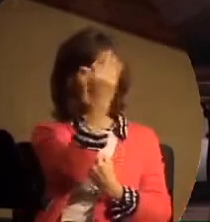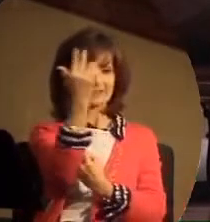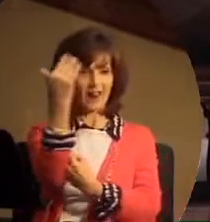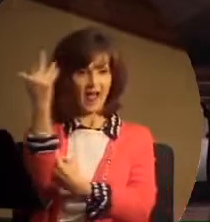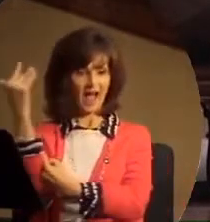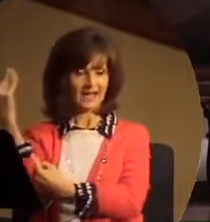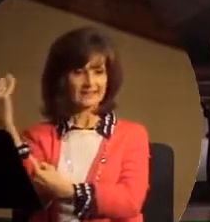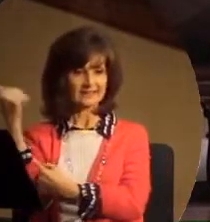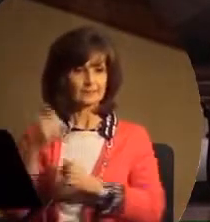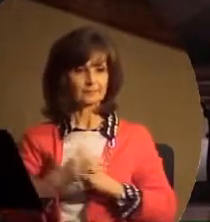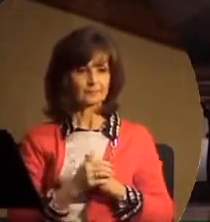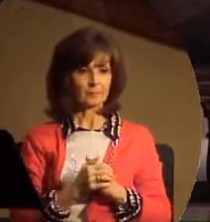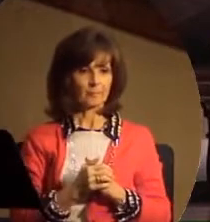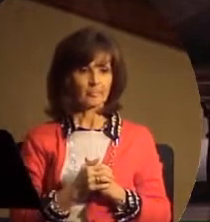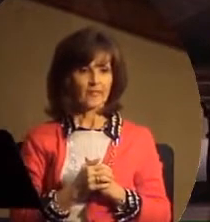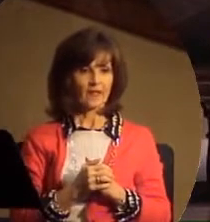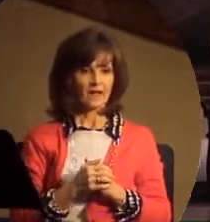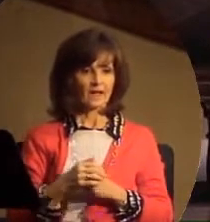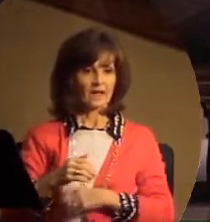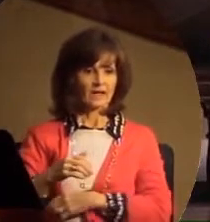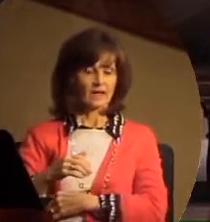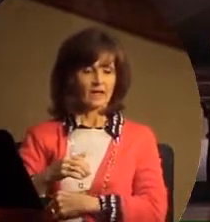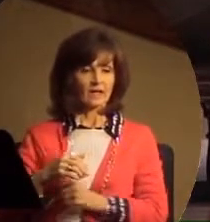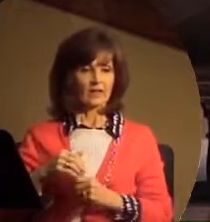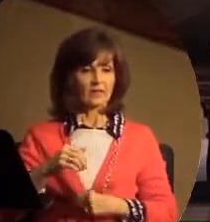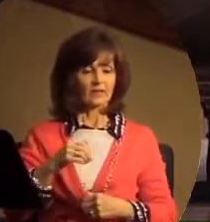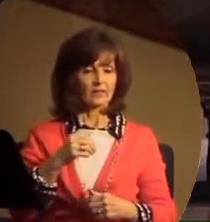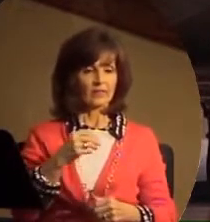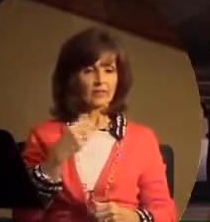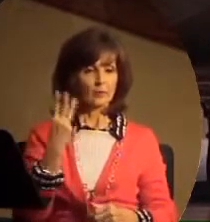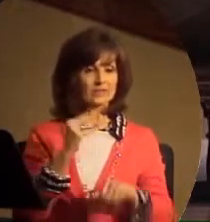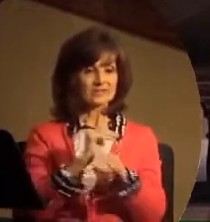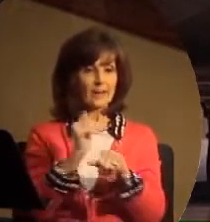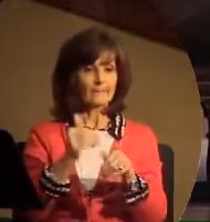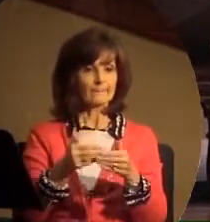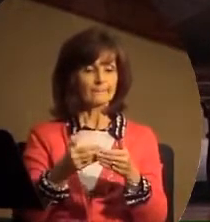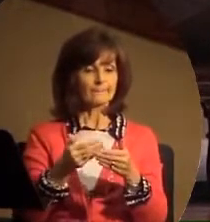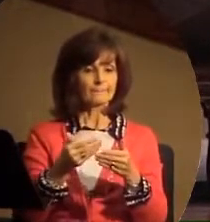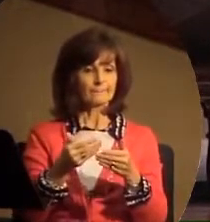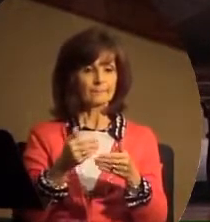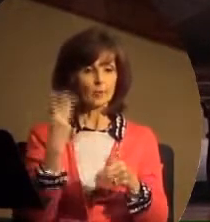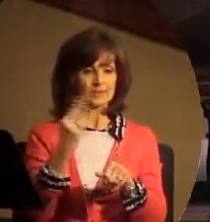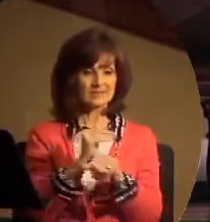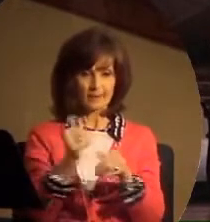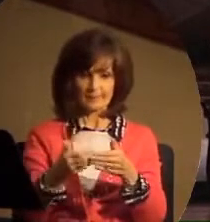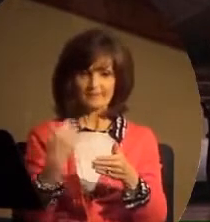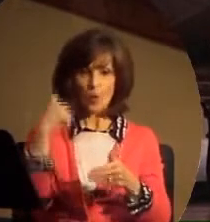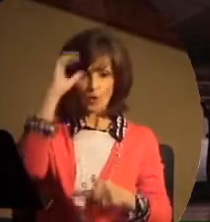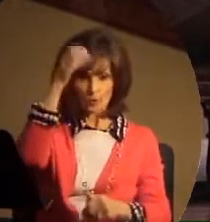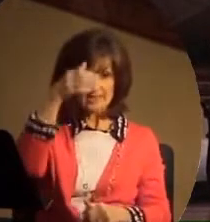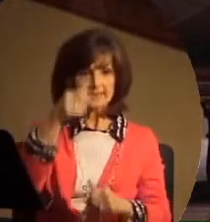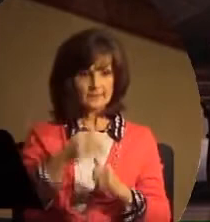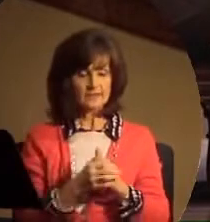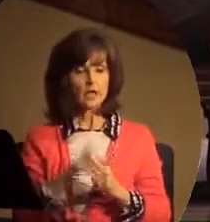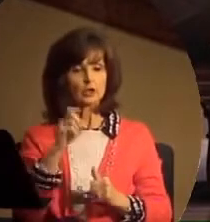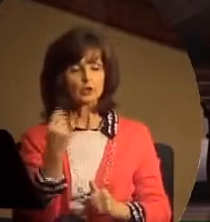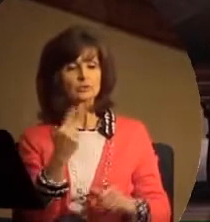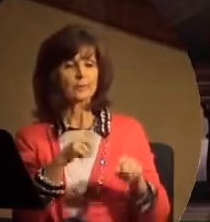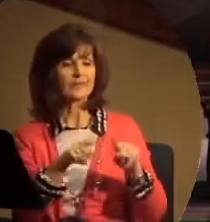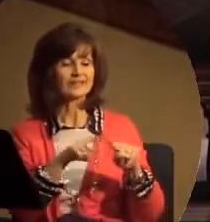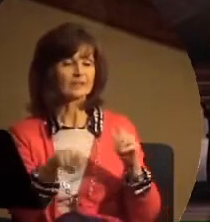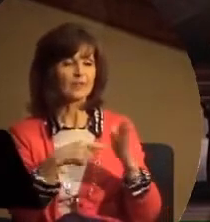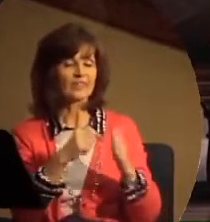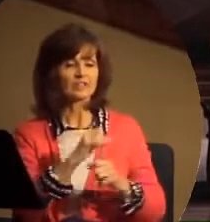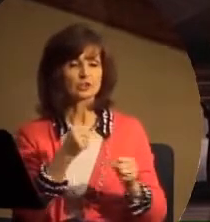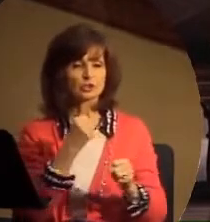that, a little bit different this year for the carols for candlelight, not in the normal that we normally would do. We're going to do something different this year.